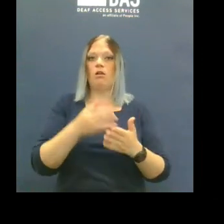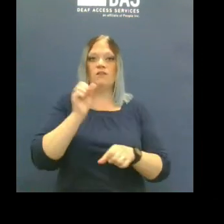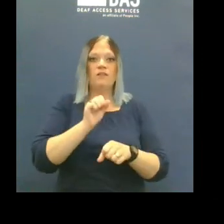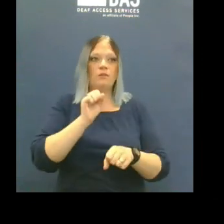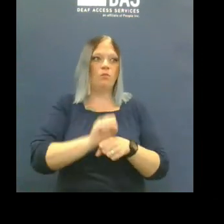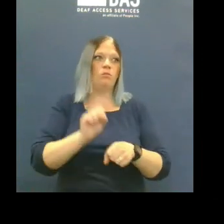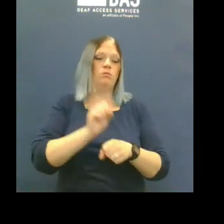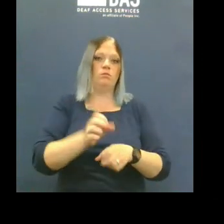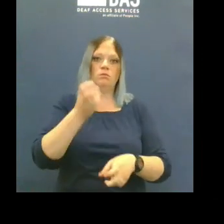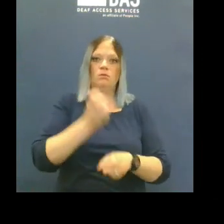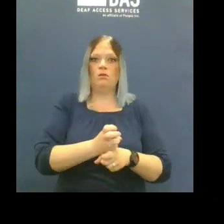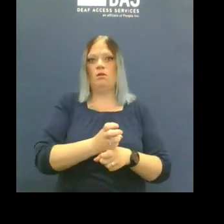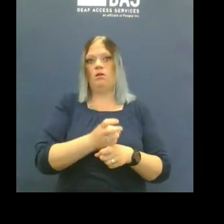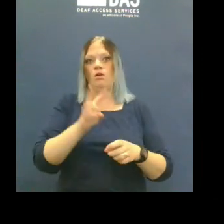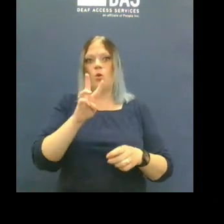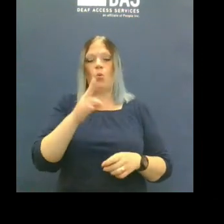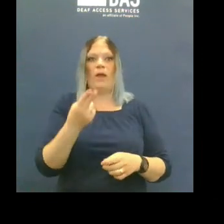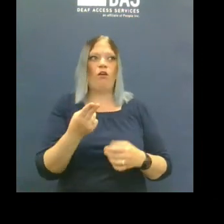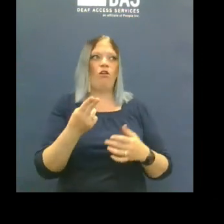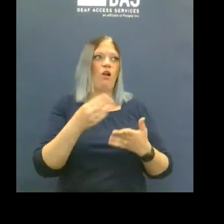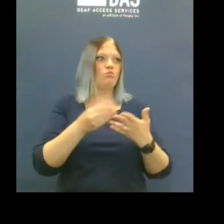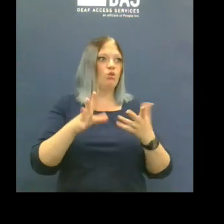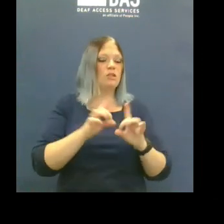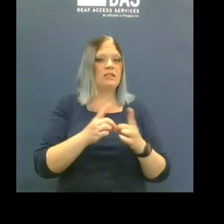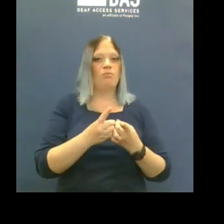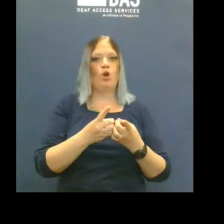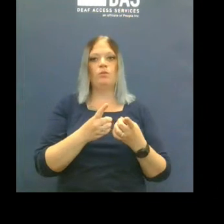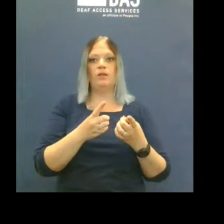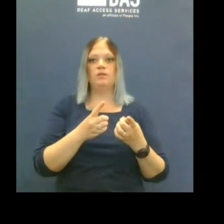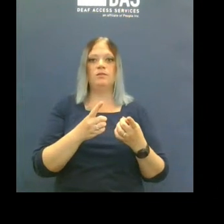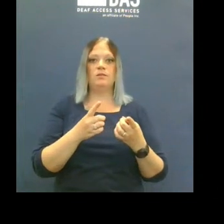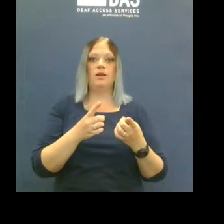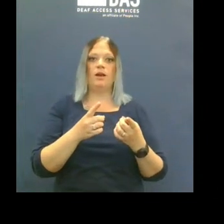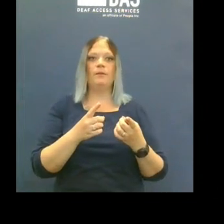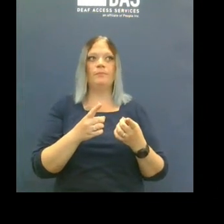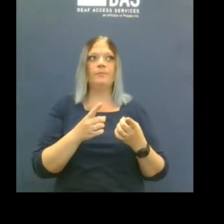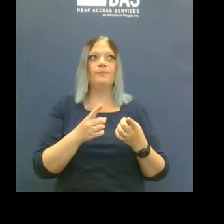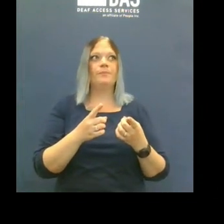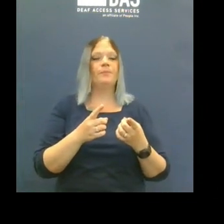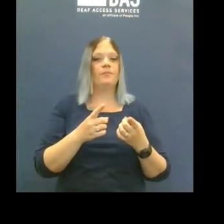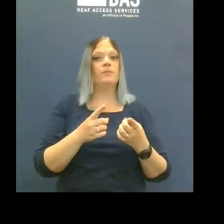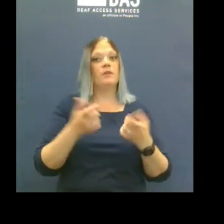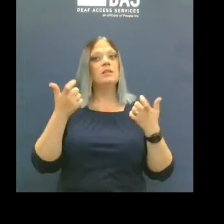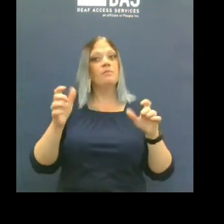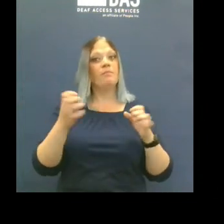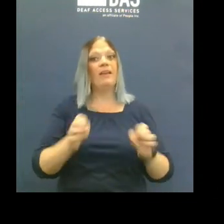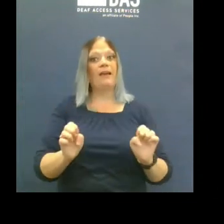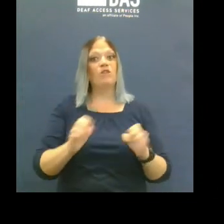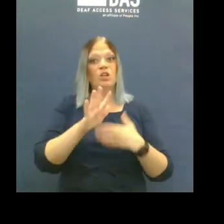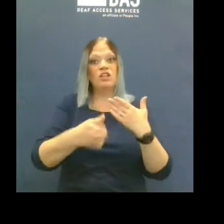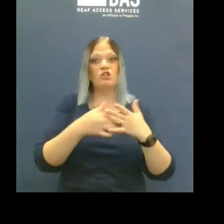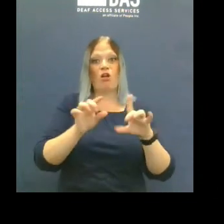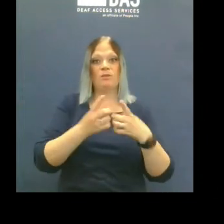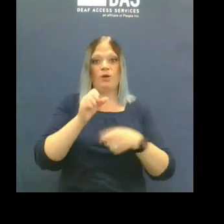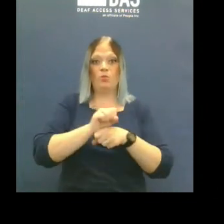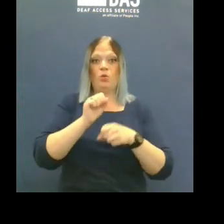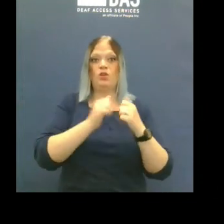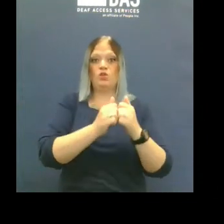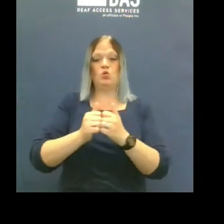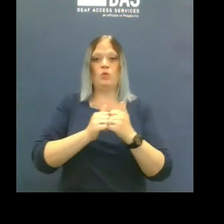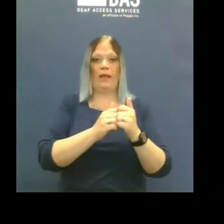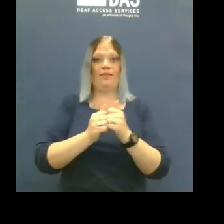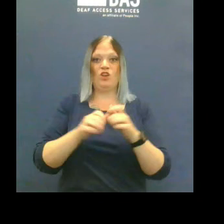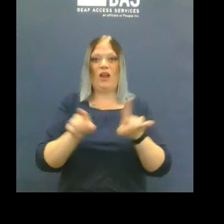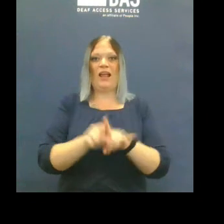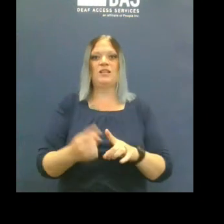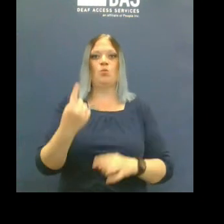part of our purchasing department. And it is truly quite an effort. It's all departments working together as one